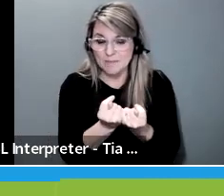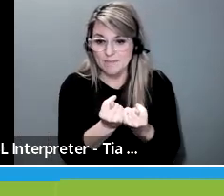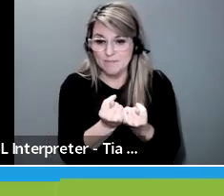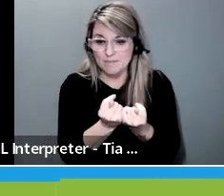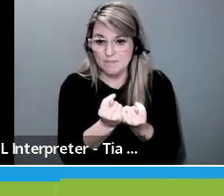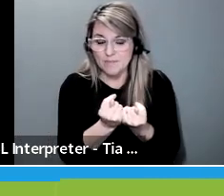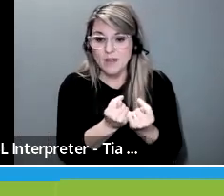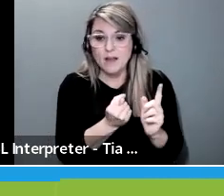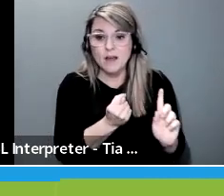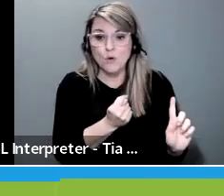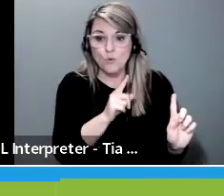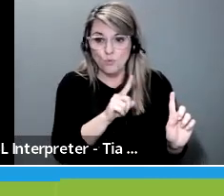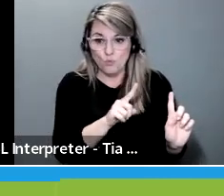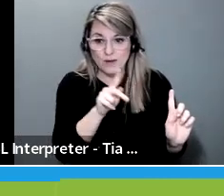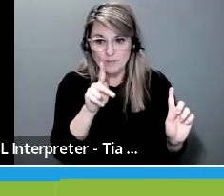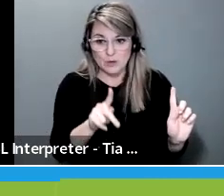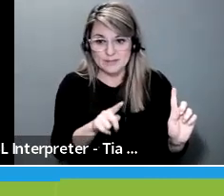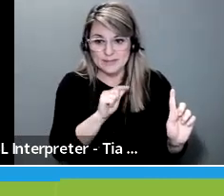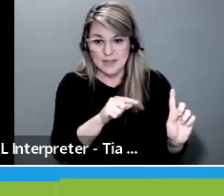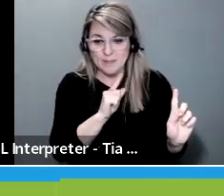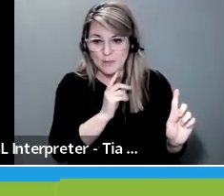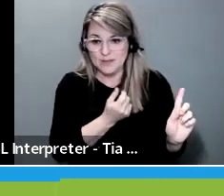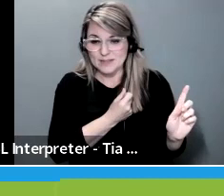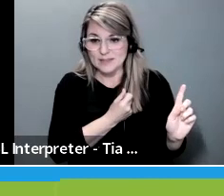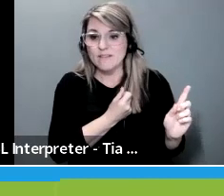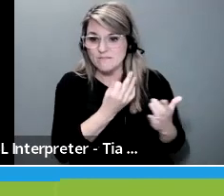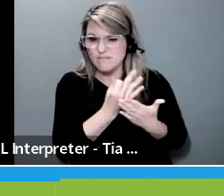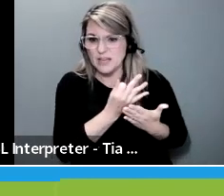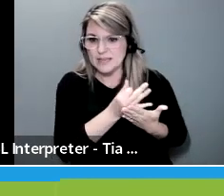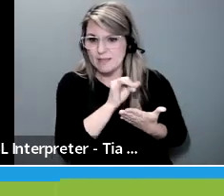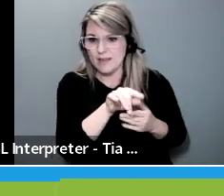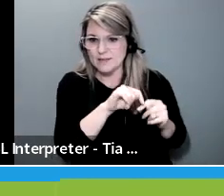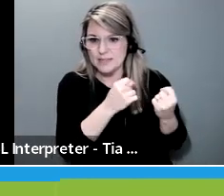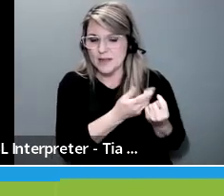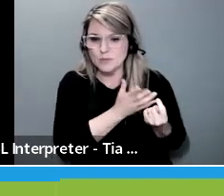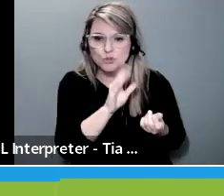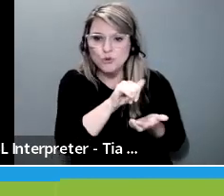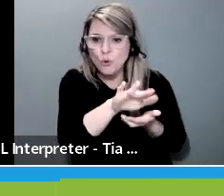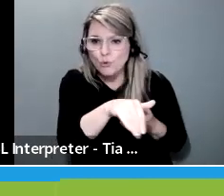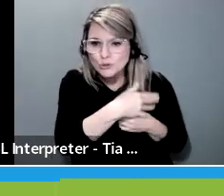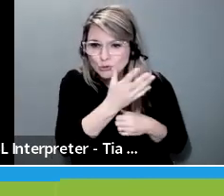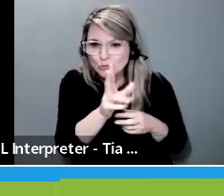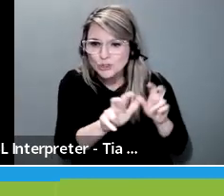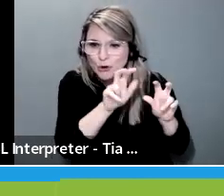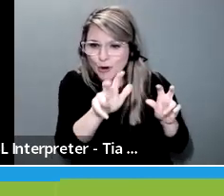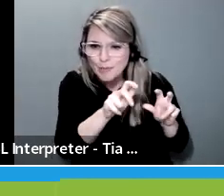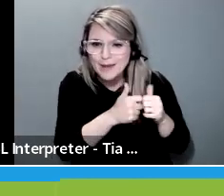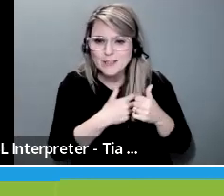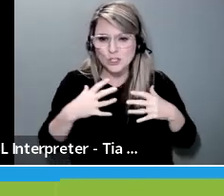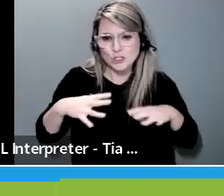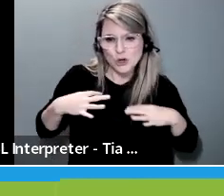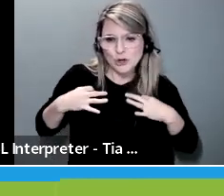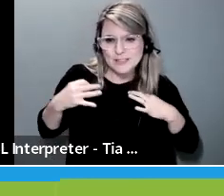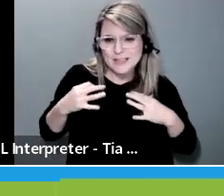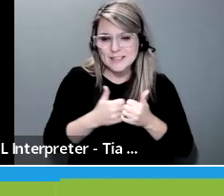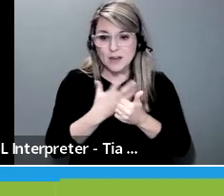only person that was funding the team's ability to go to championships and their jerseys and all of the money it